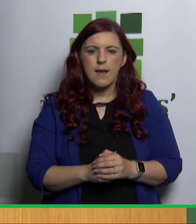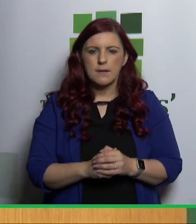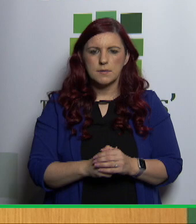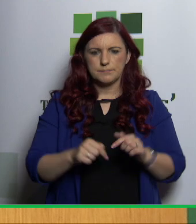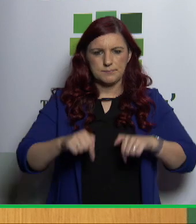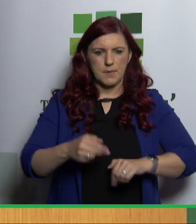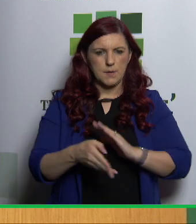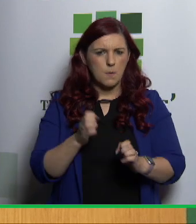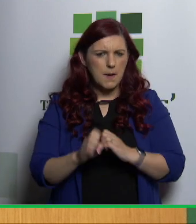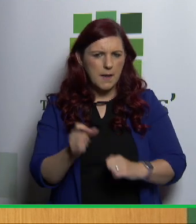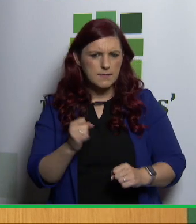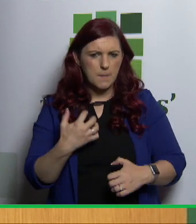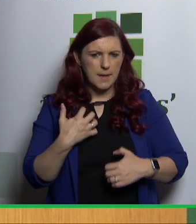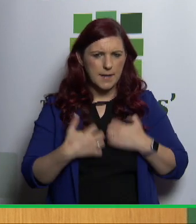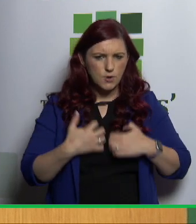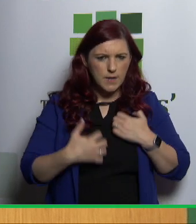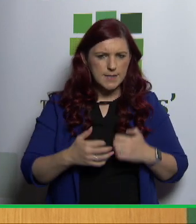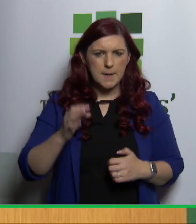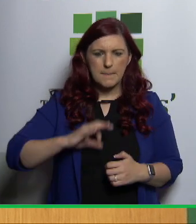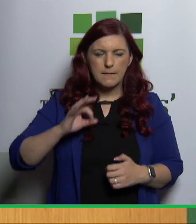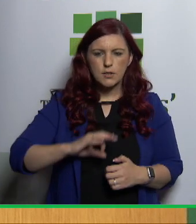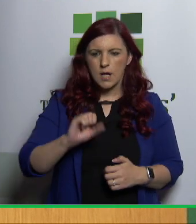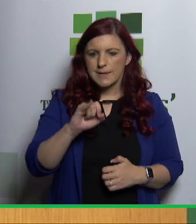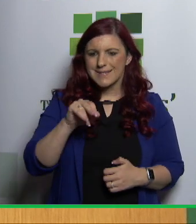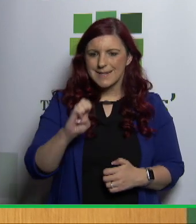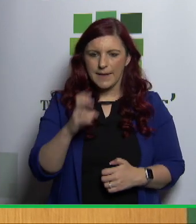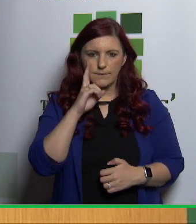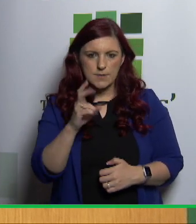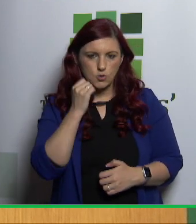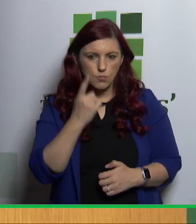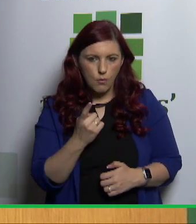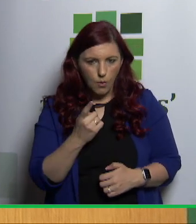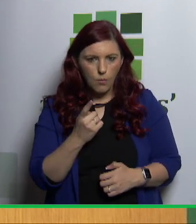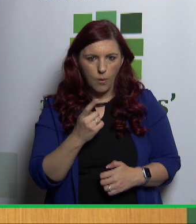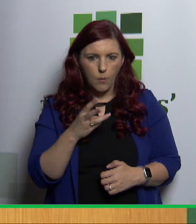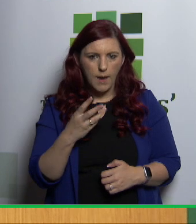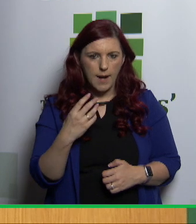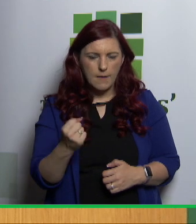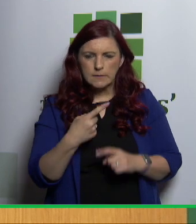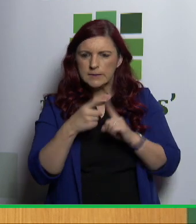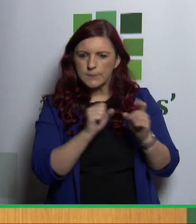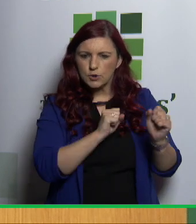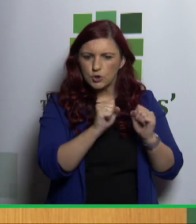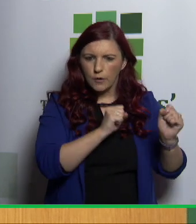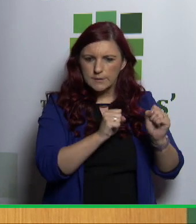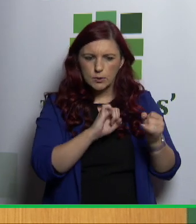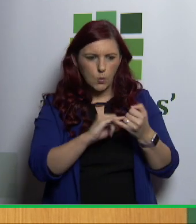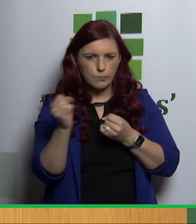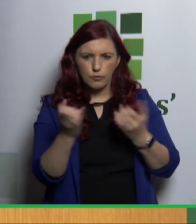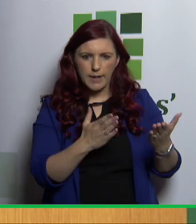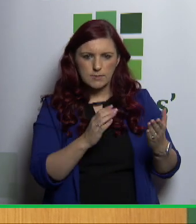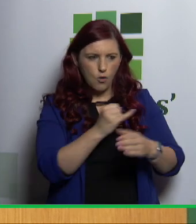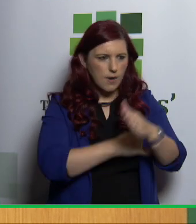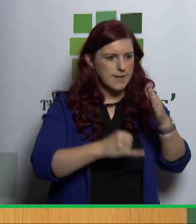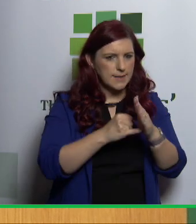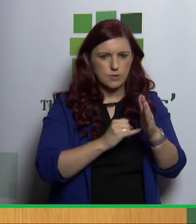really interesting and I believe will be very beneficial site visits to people who are providing services, organisations